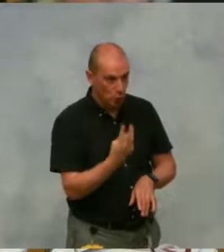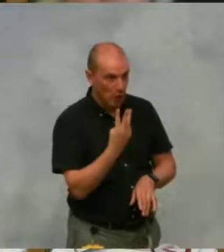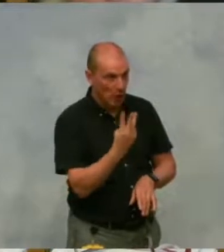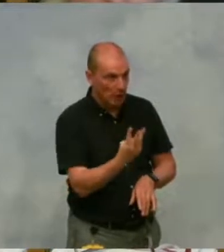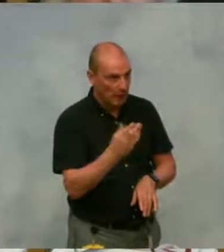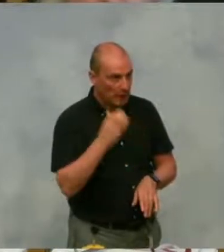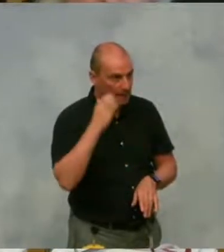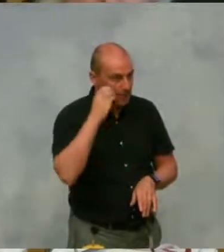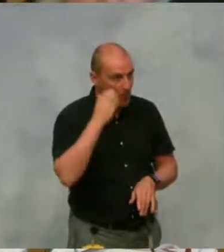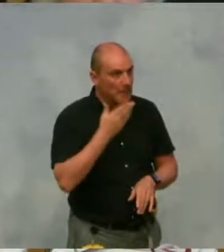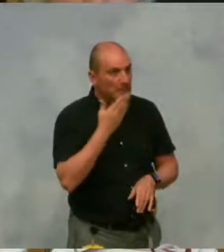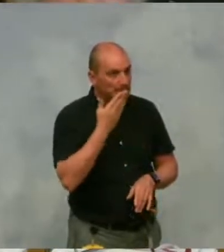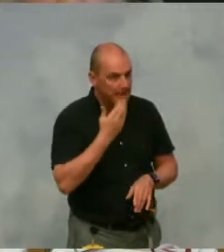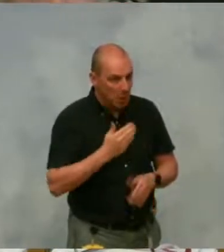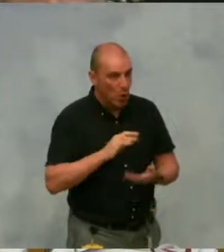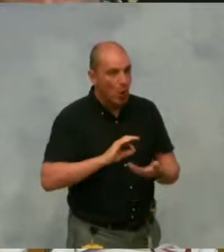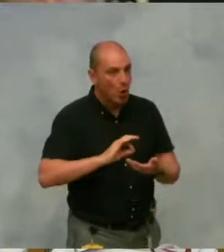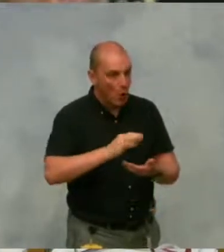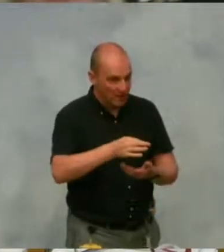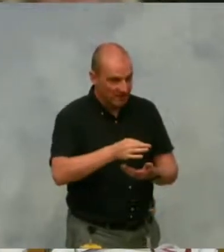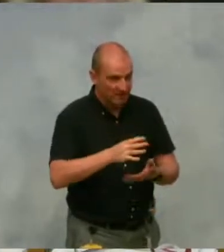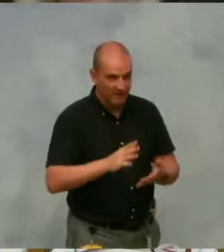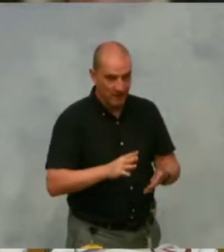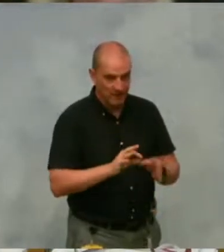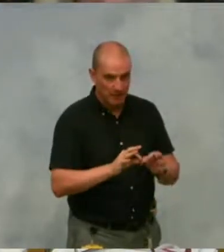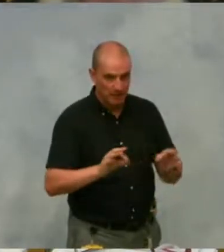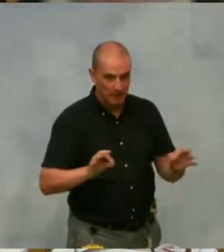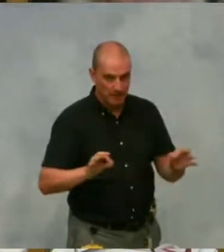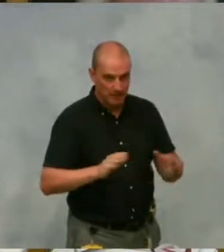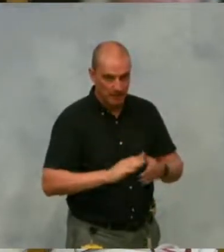your mobiles off, please? Thank you.